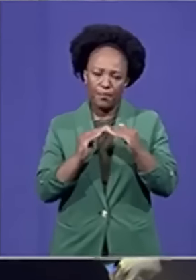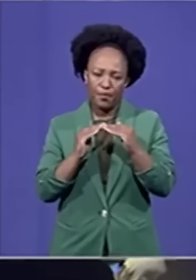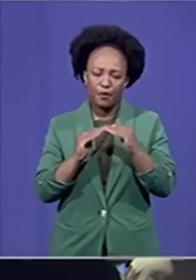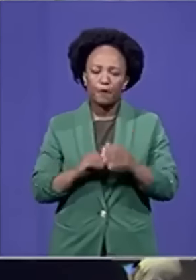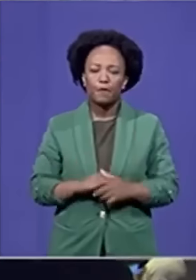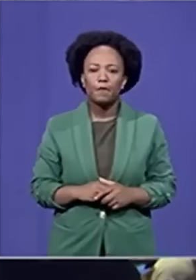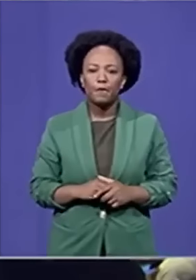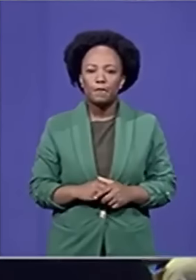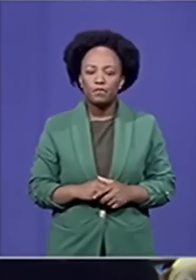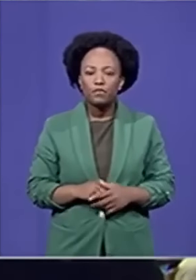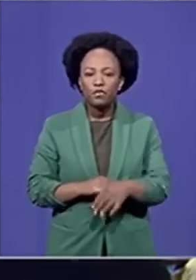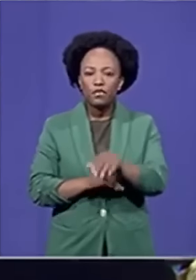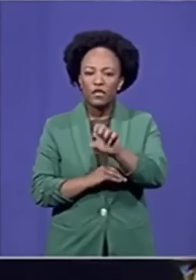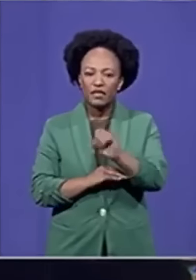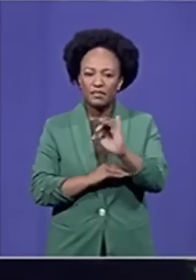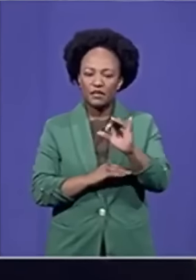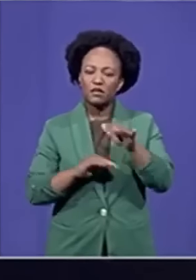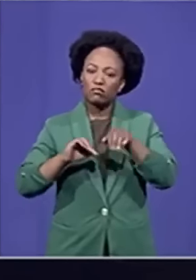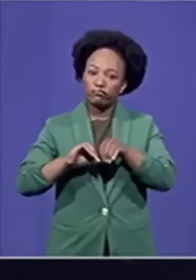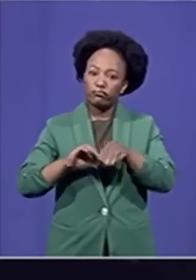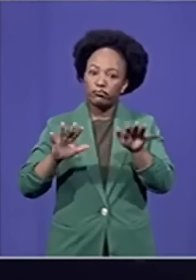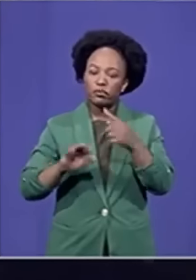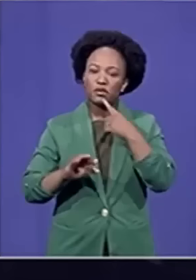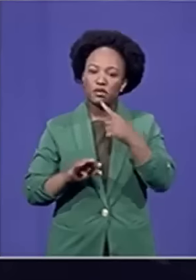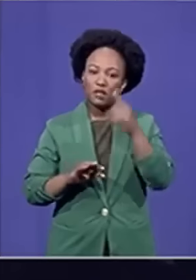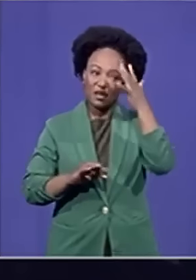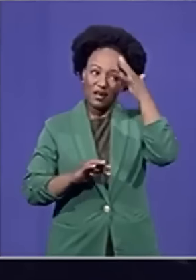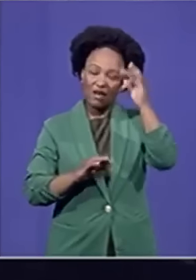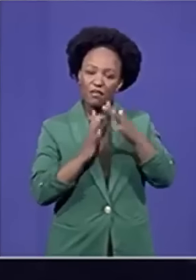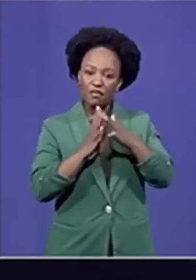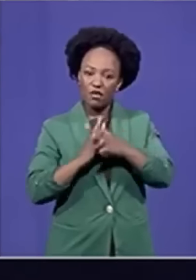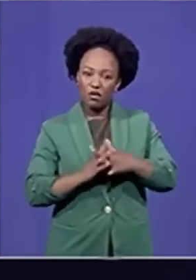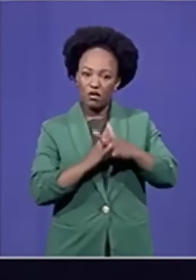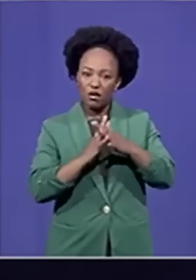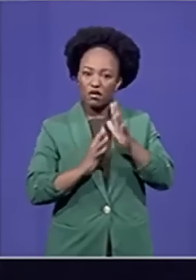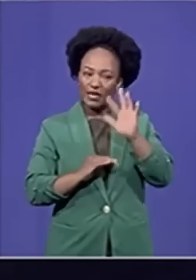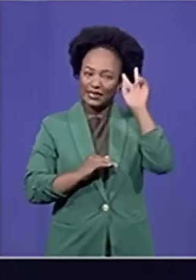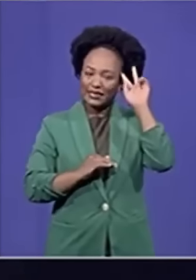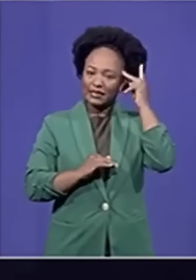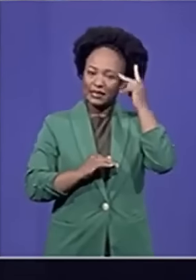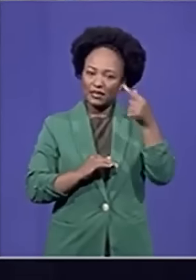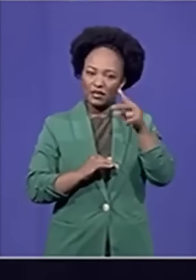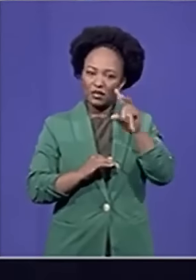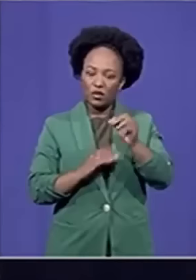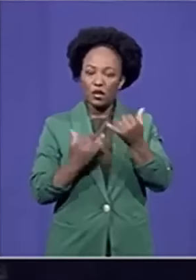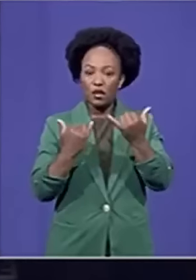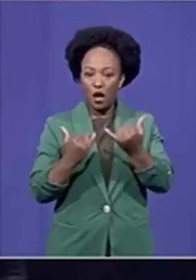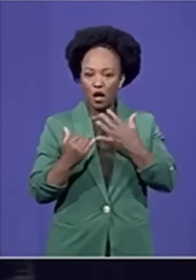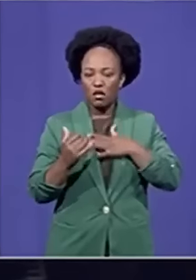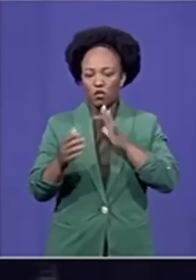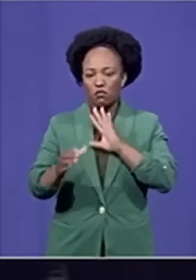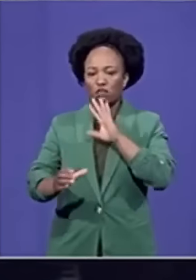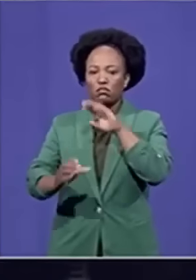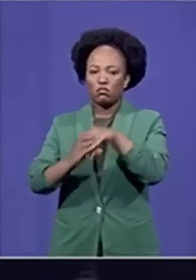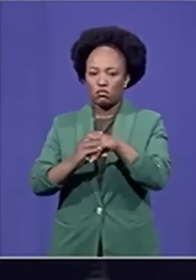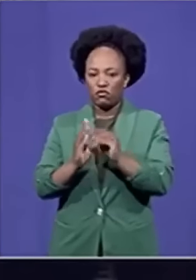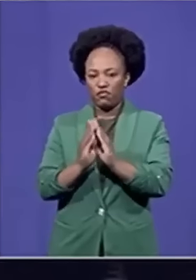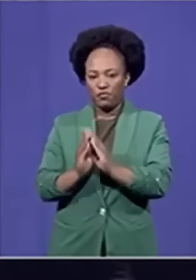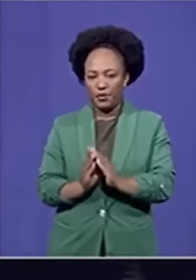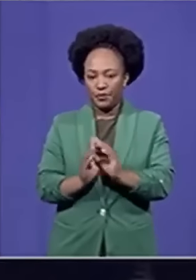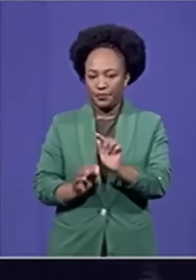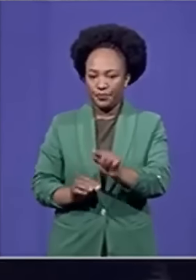Mehlodi ya ditaba ya SABC e bolela ha mmuso wa Amerika o fetotse maikutlo ka seboka sa G20 ka hore jwale o batla ho ba karolo ya seboka.